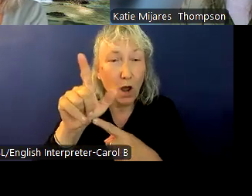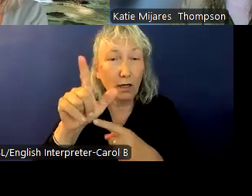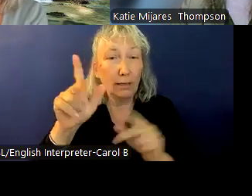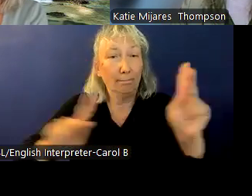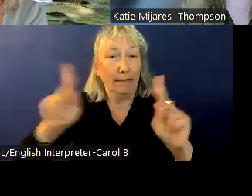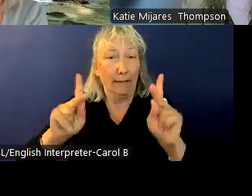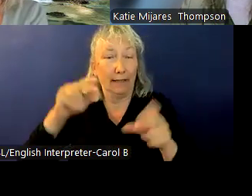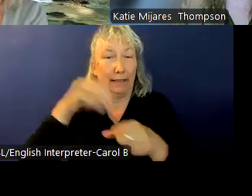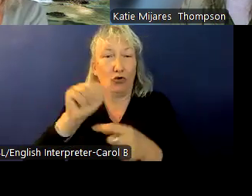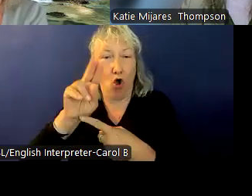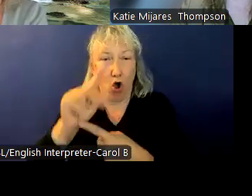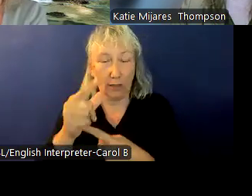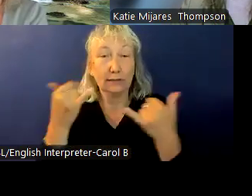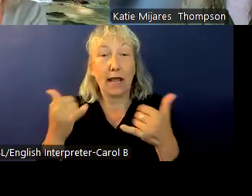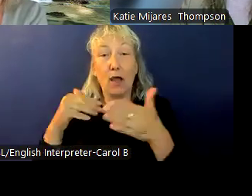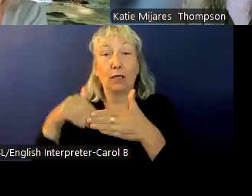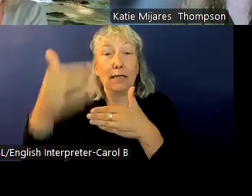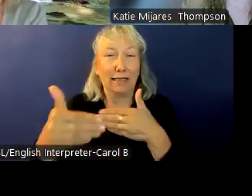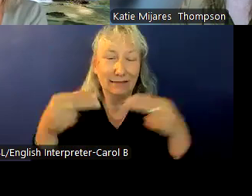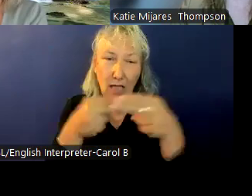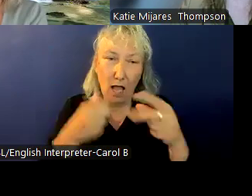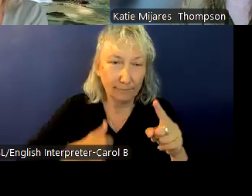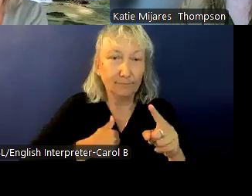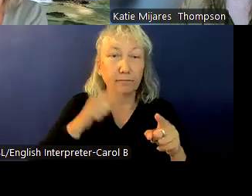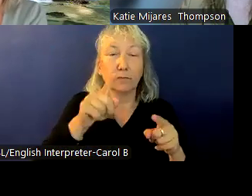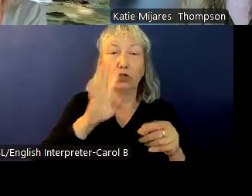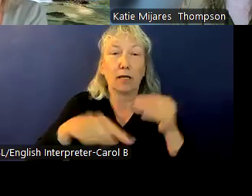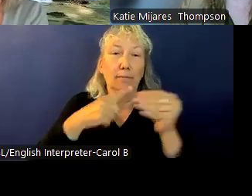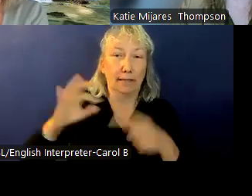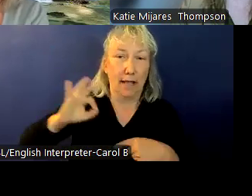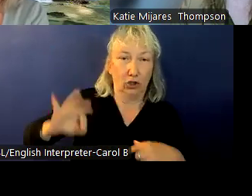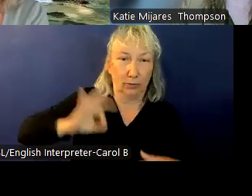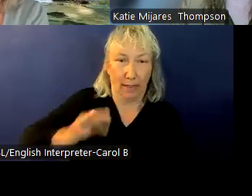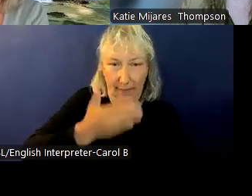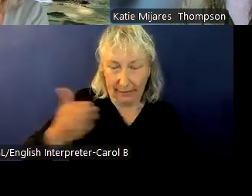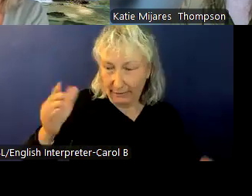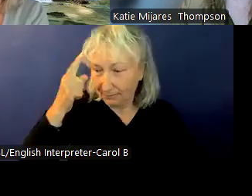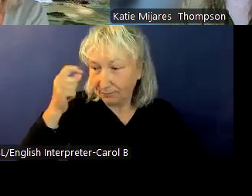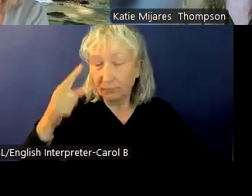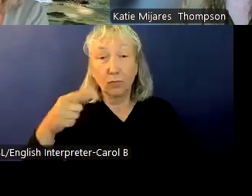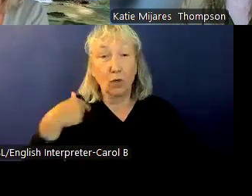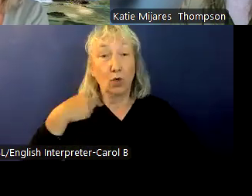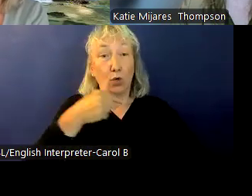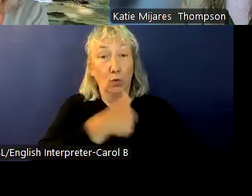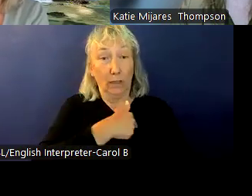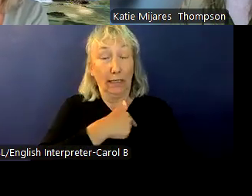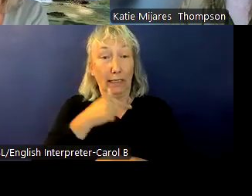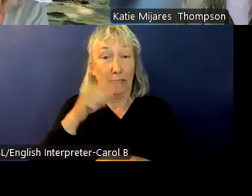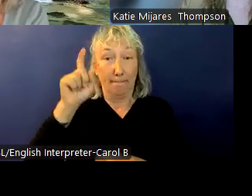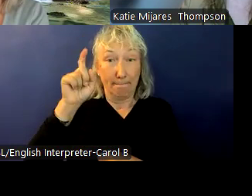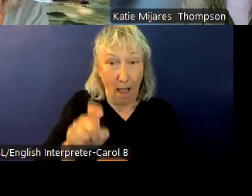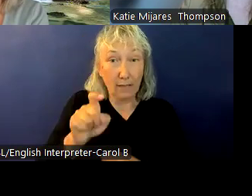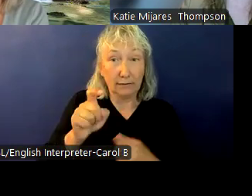Talk about eligibility next. You'll go to the next slide, please. To be eligible for EPD,